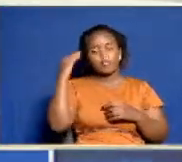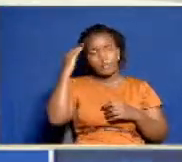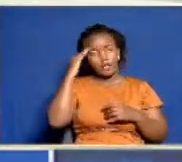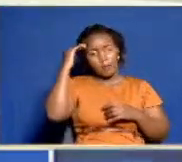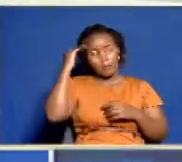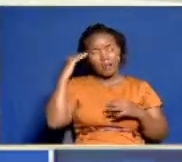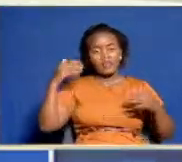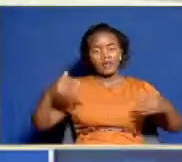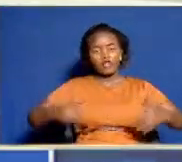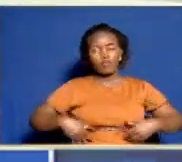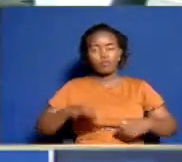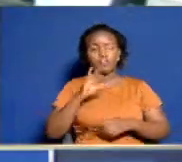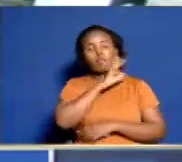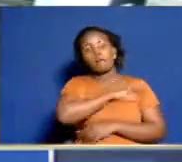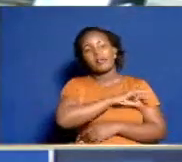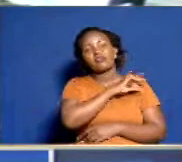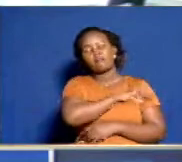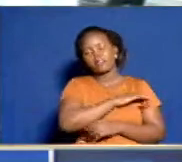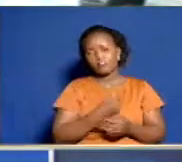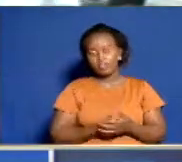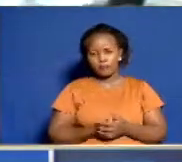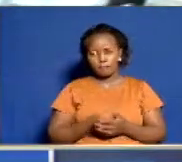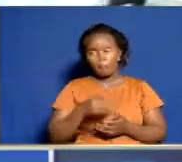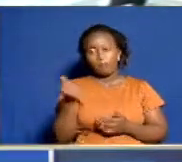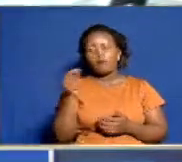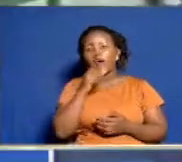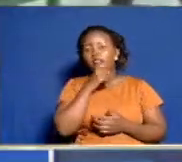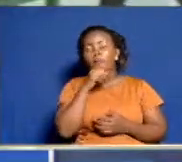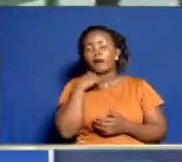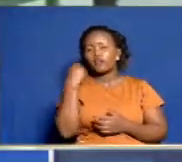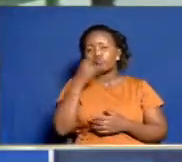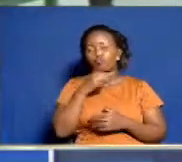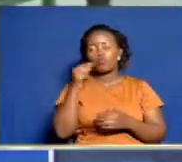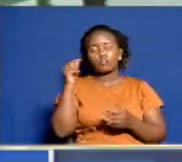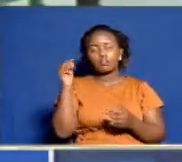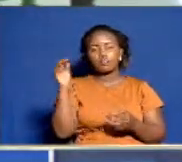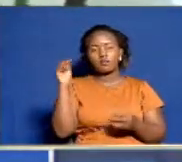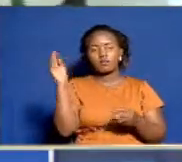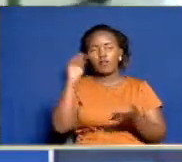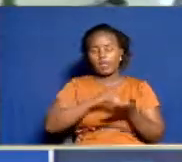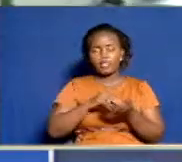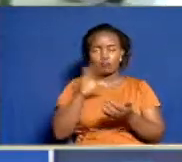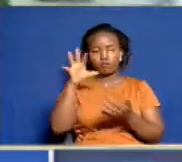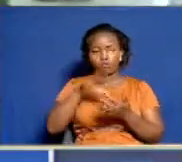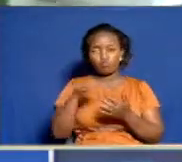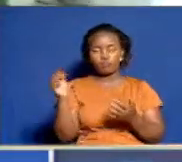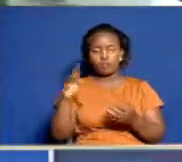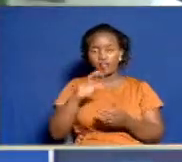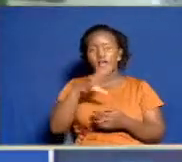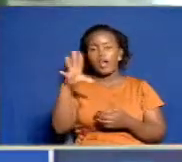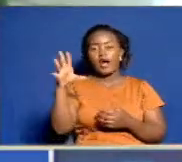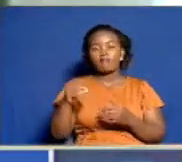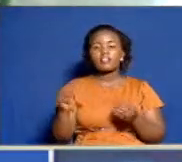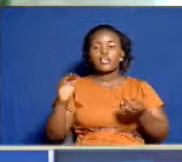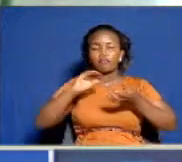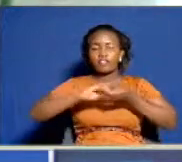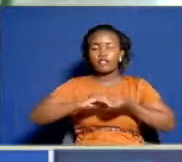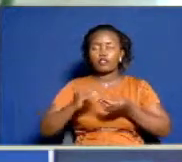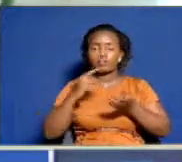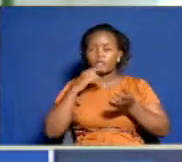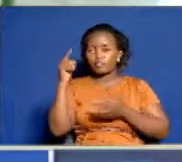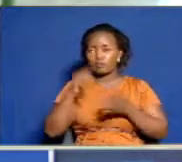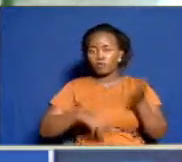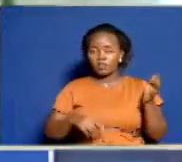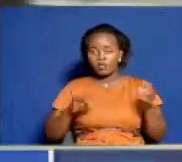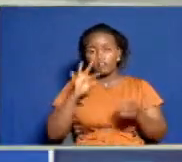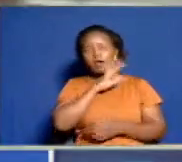scholarship. Modibo, who recently retained his seat as president of the African Federation, promised that Kenya will benefit a lot from